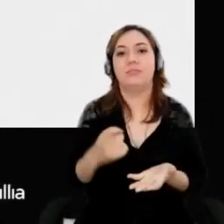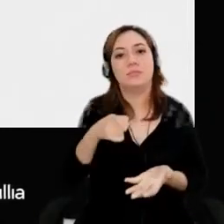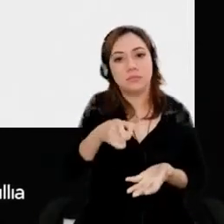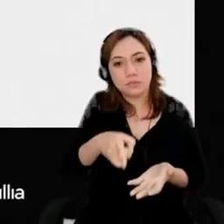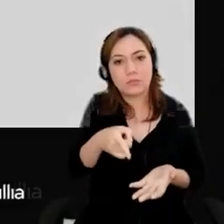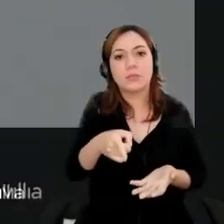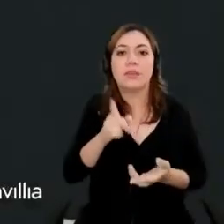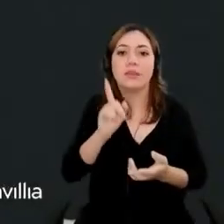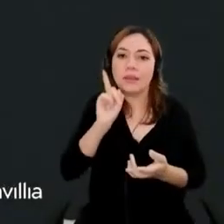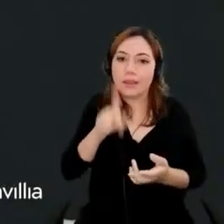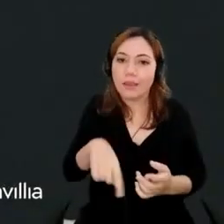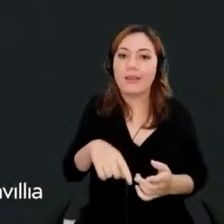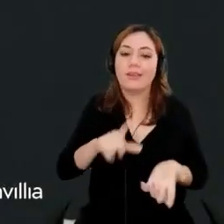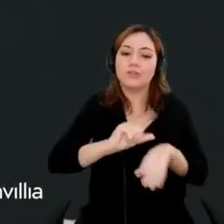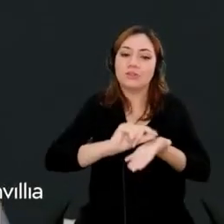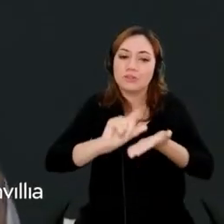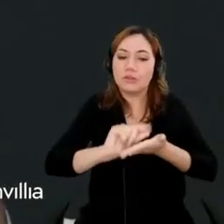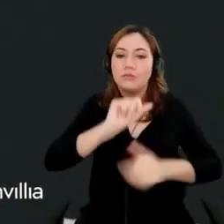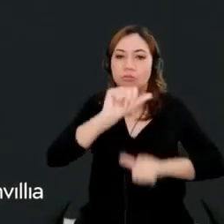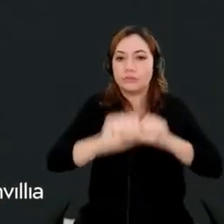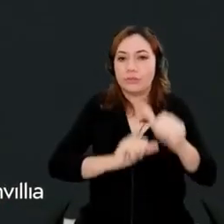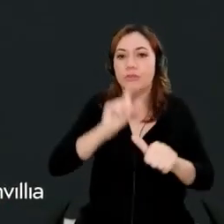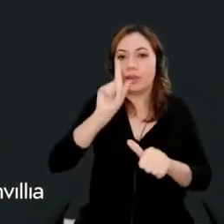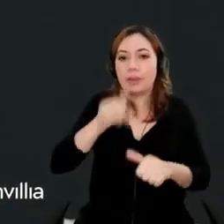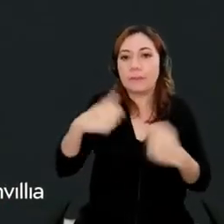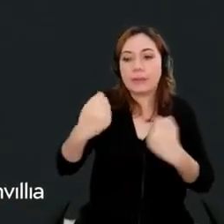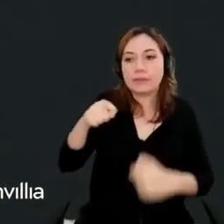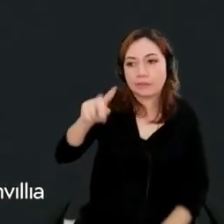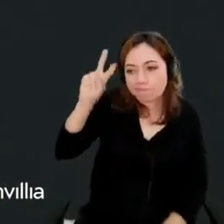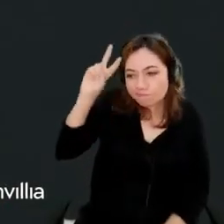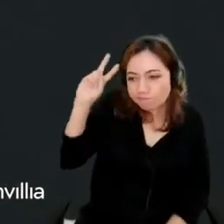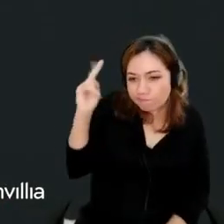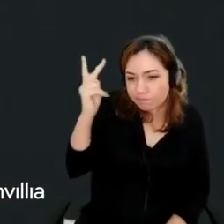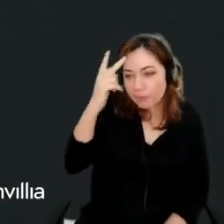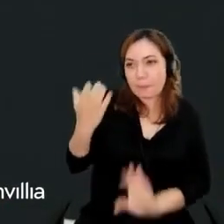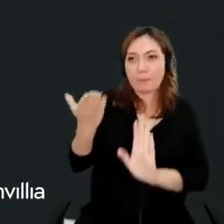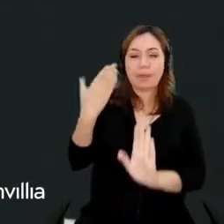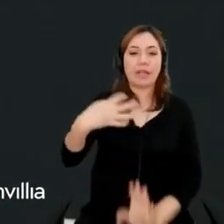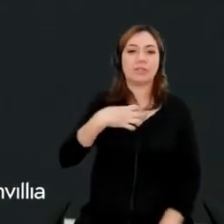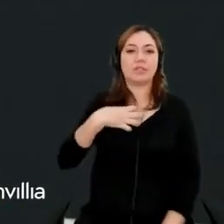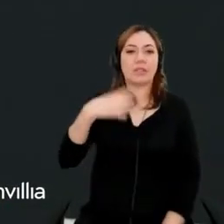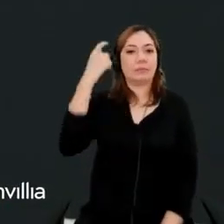the change of this mindset, the old-fashioned mindset of sitting